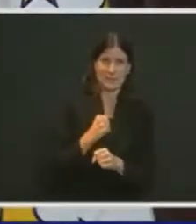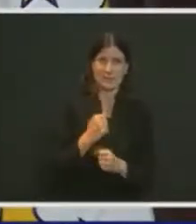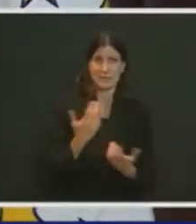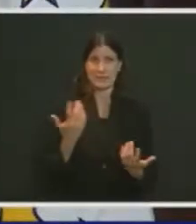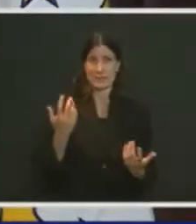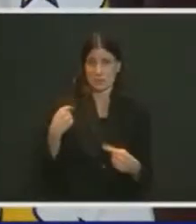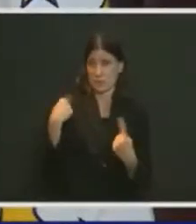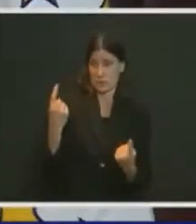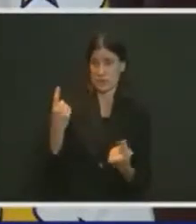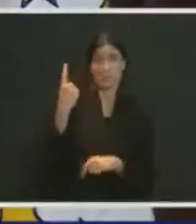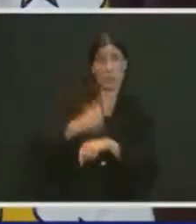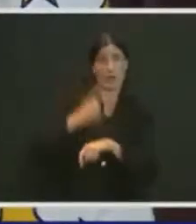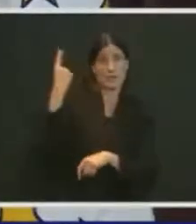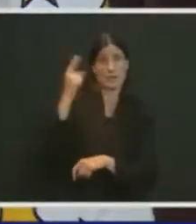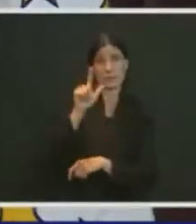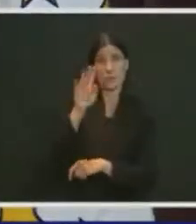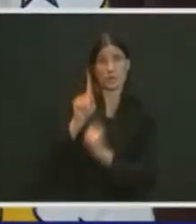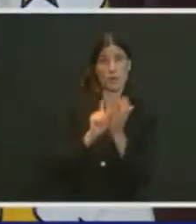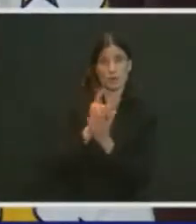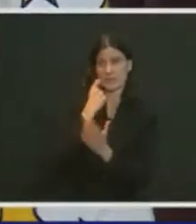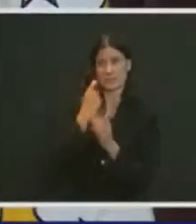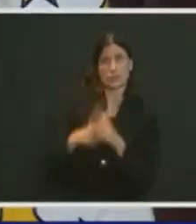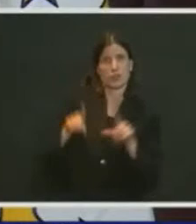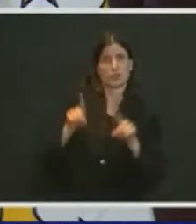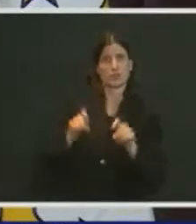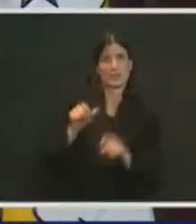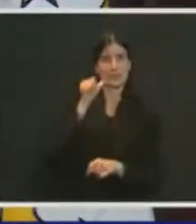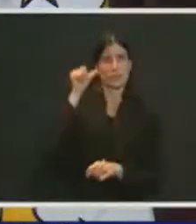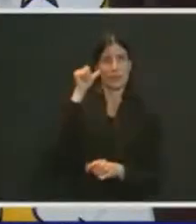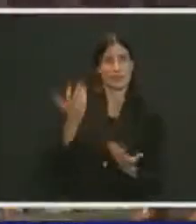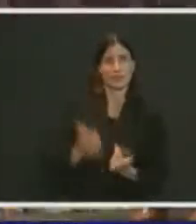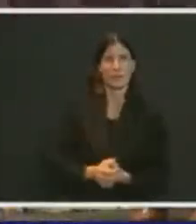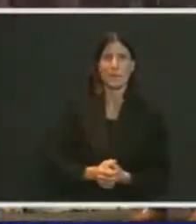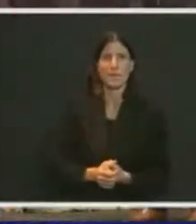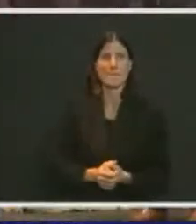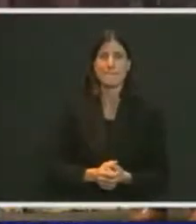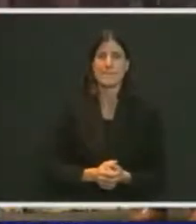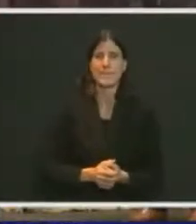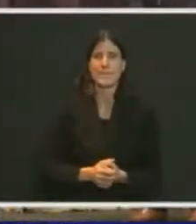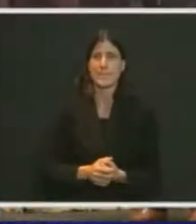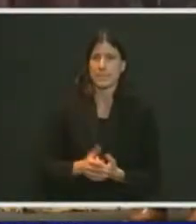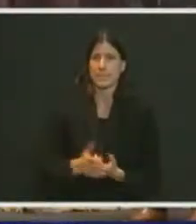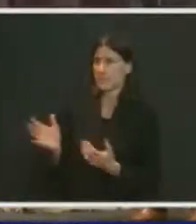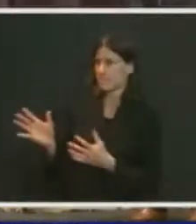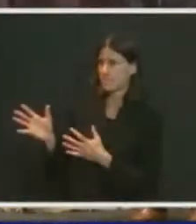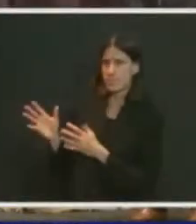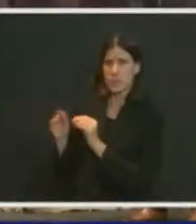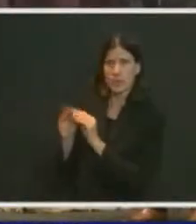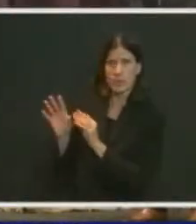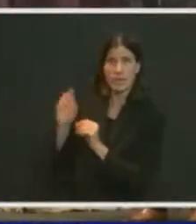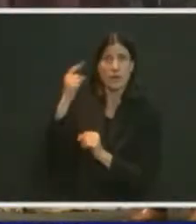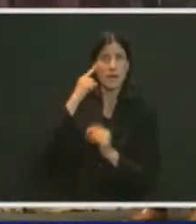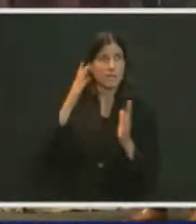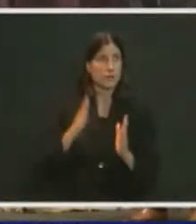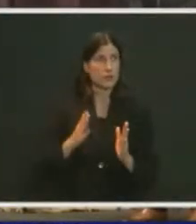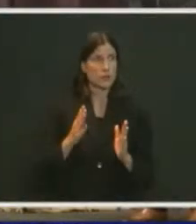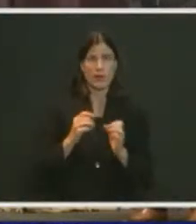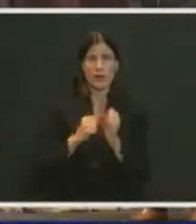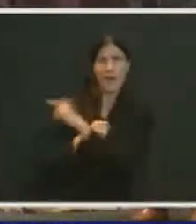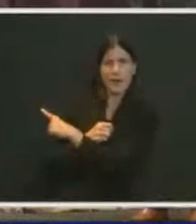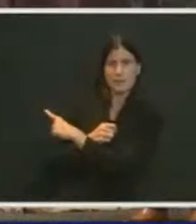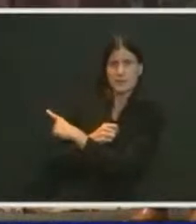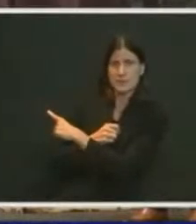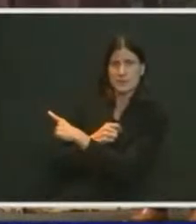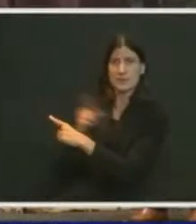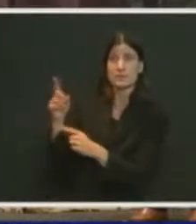that. I just want to clarify. So before we move to phase 2, it's not a 2-week period. People should regard it